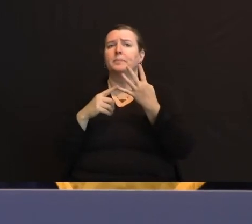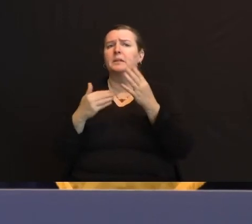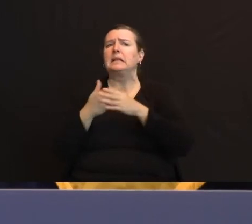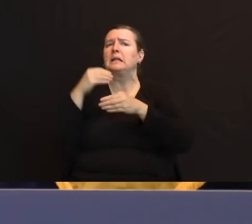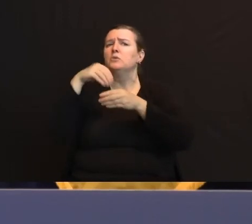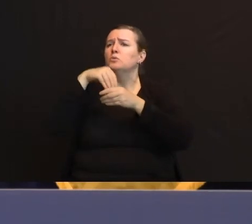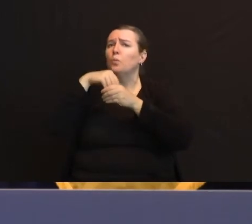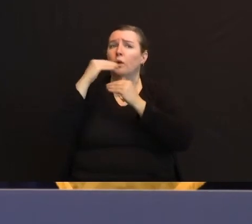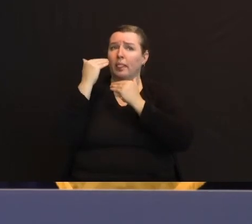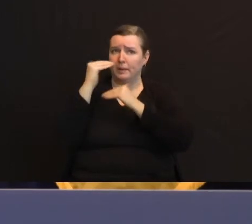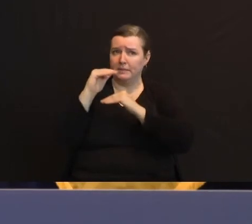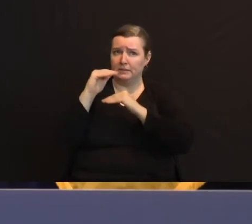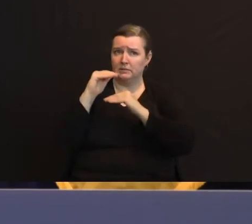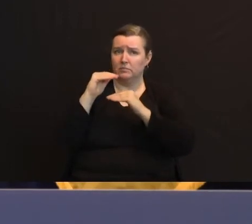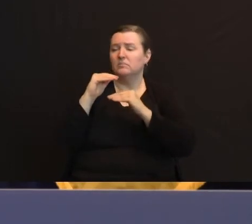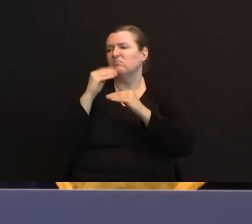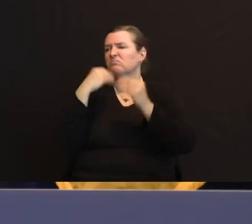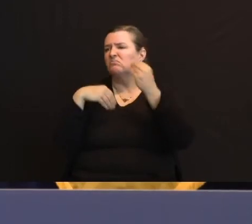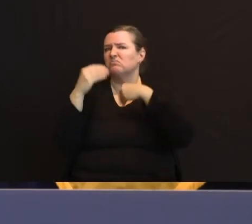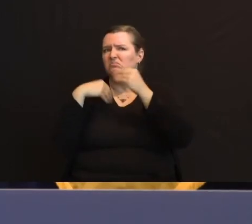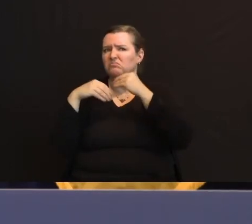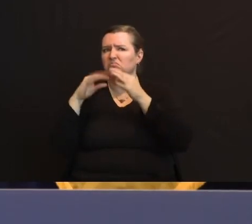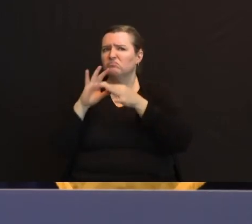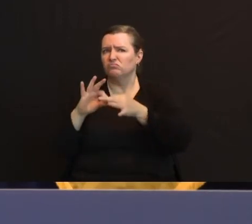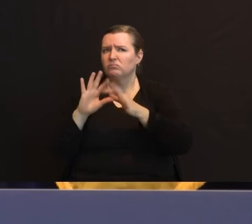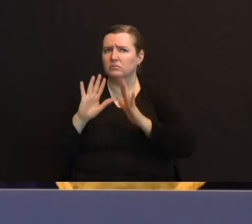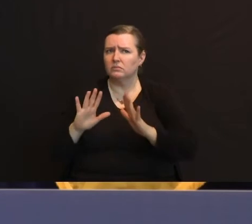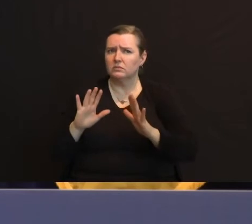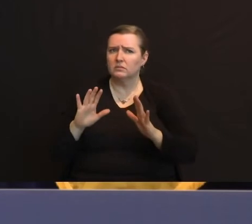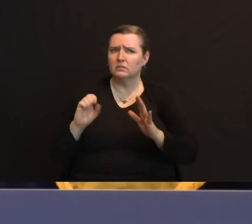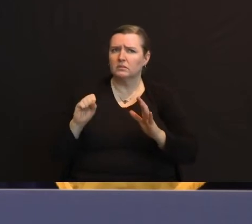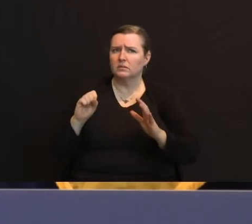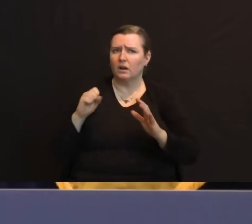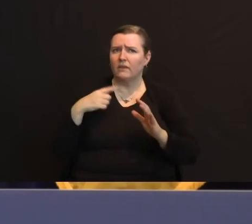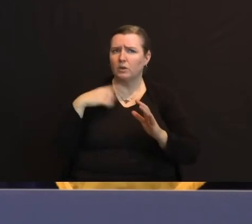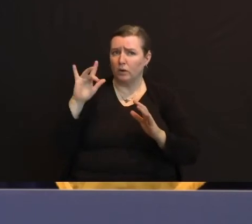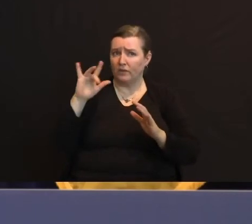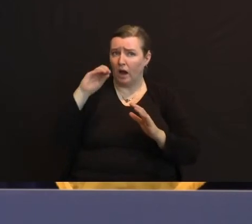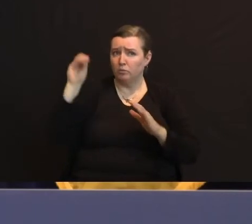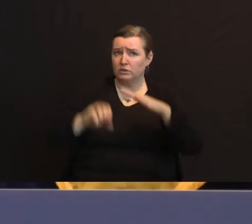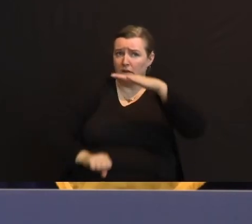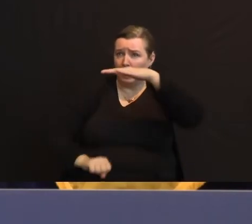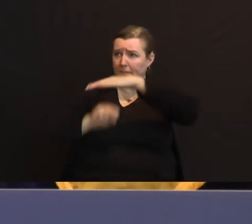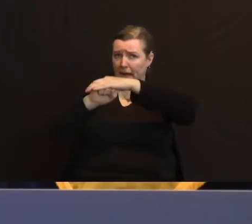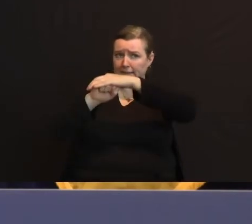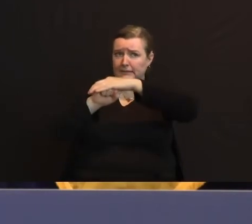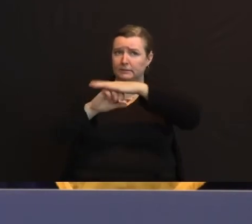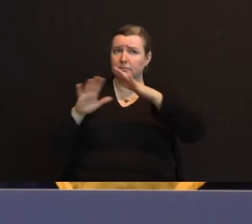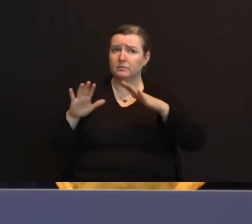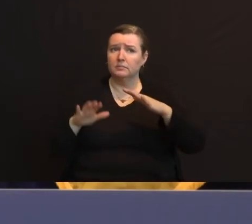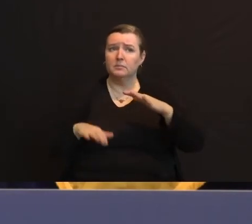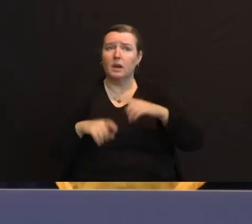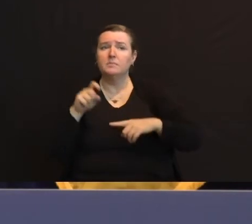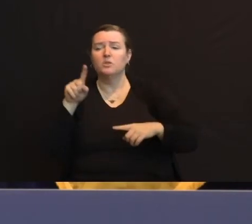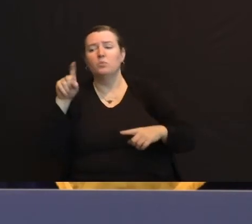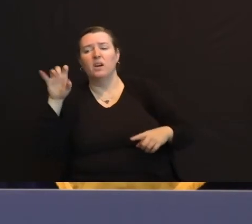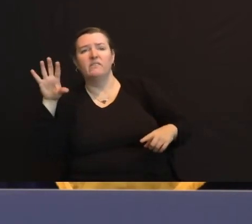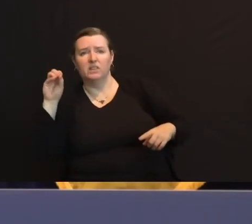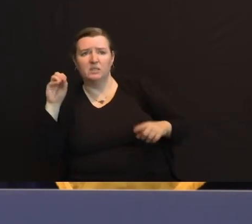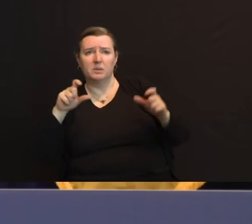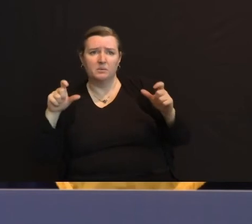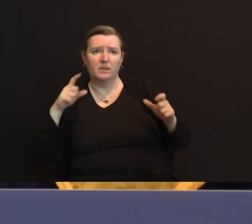catering venues. They can have a 25% capacity or up to 150 people if it's a religious activity or a wedding,